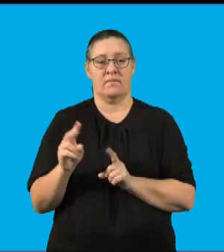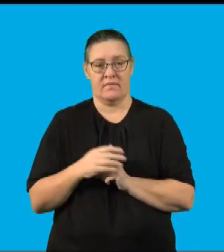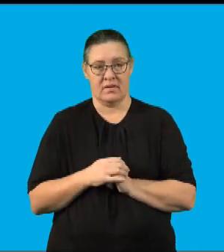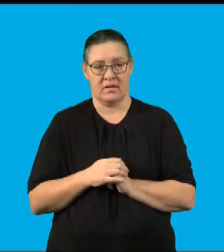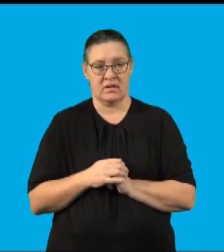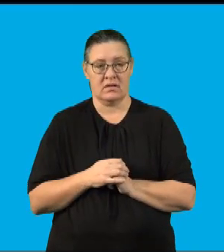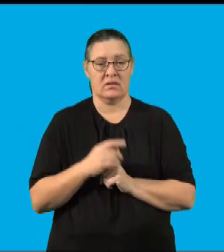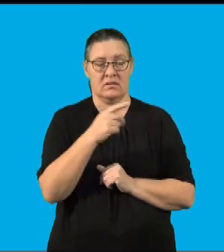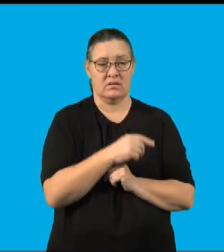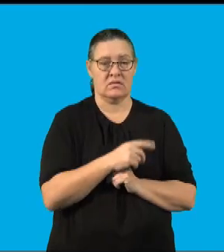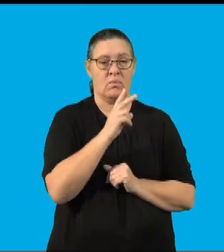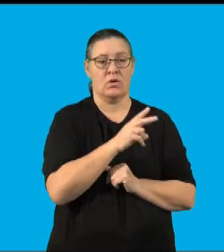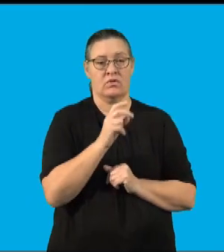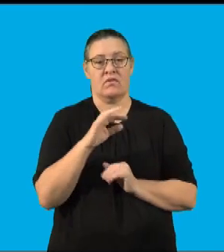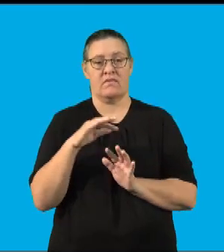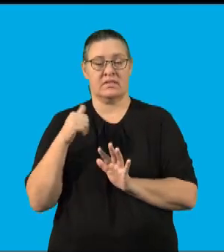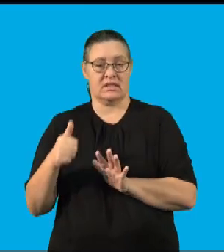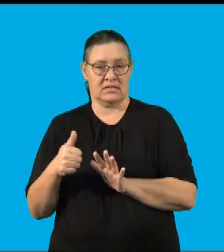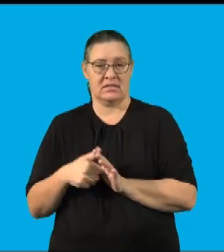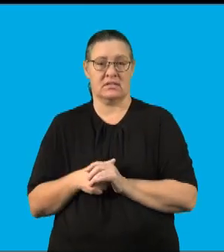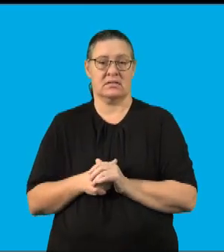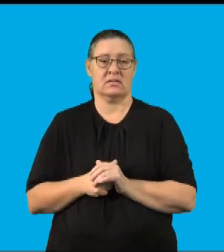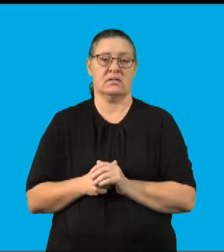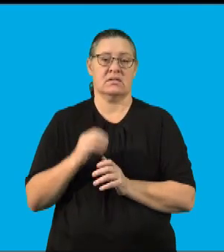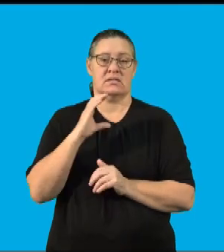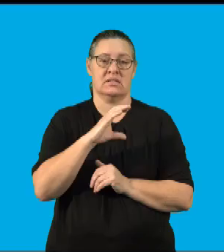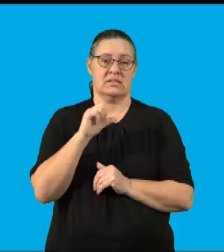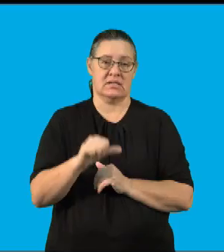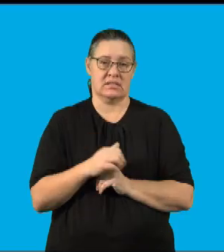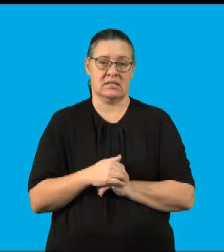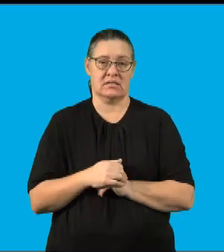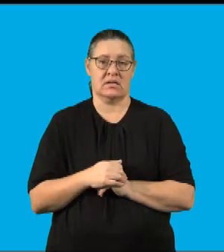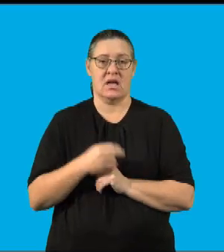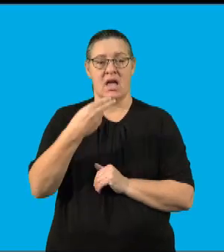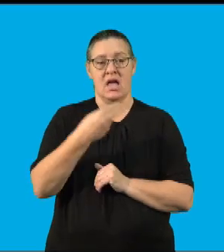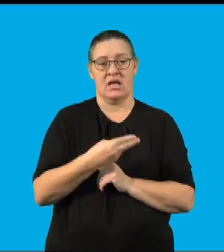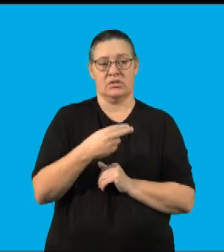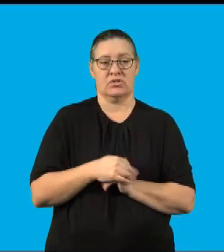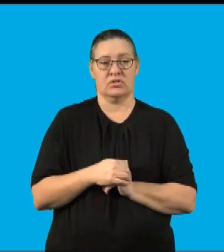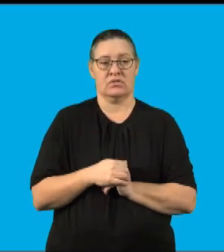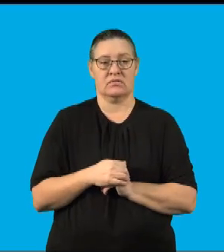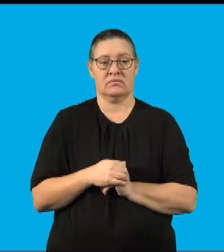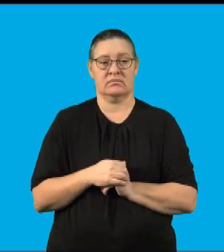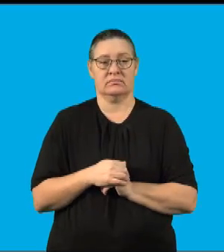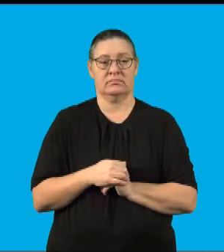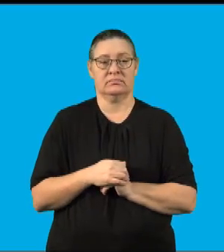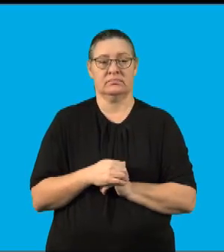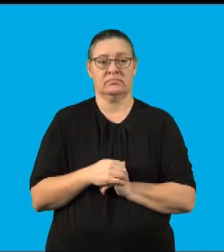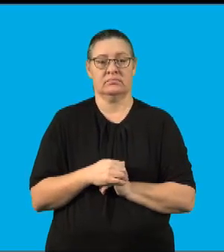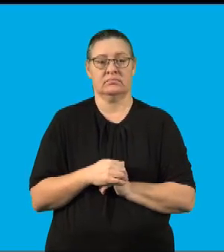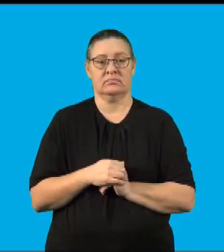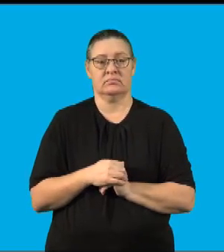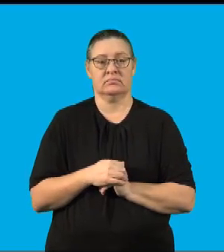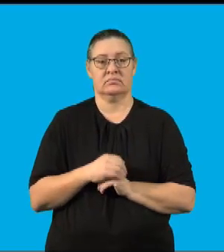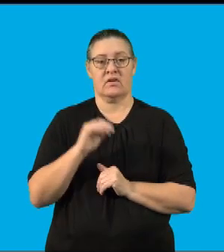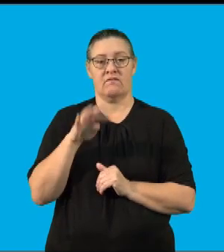be 12. And then this one, 1, 2, 3, 4, 5, 6, it's going to be C6. And then when you count the